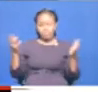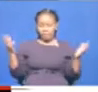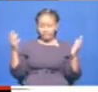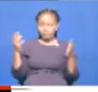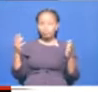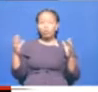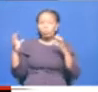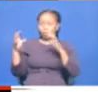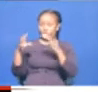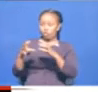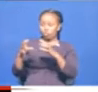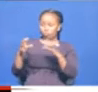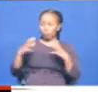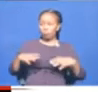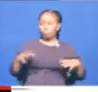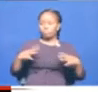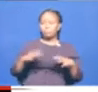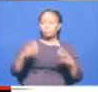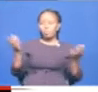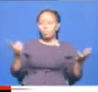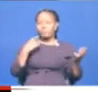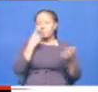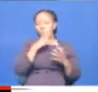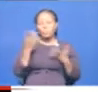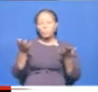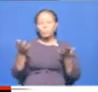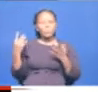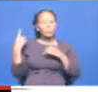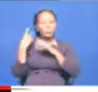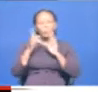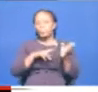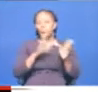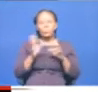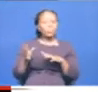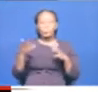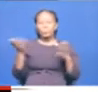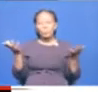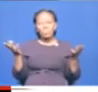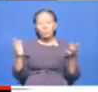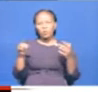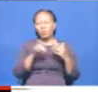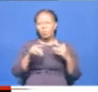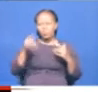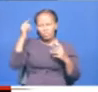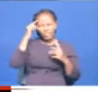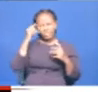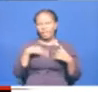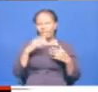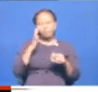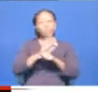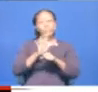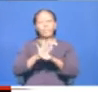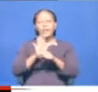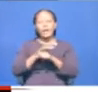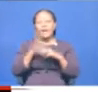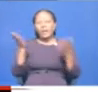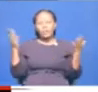are used to this type of arena, we're not seeing much movement. We are